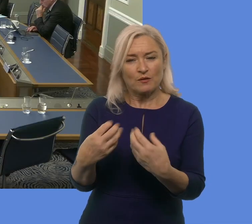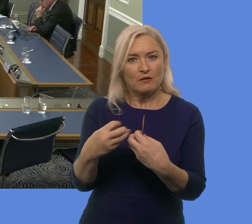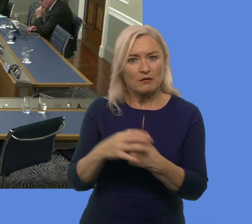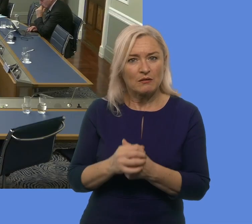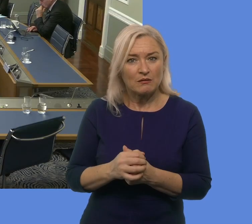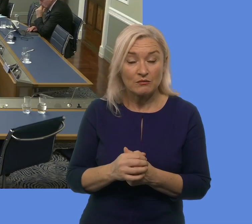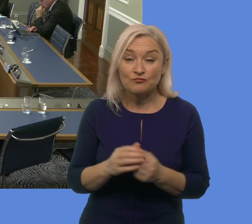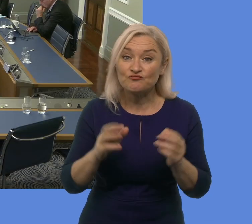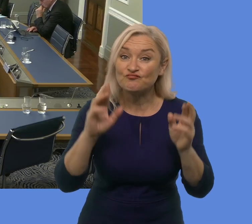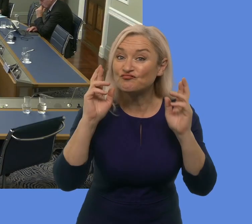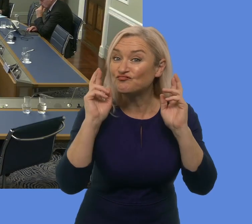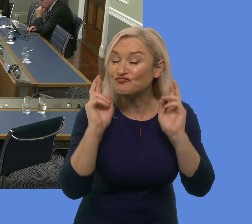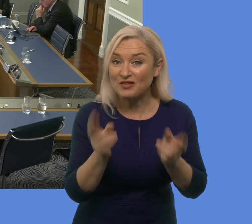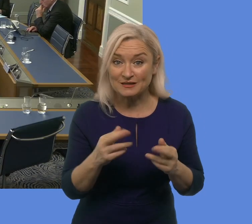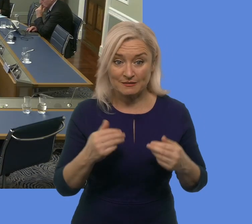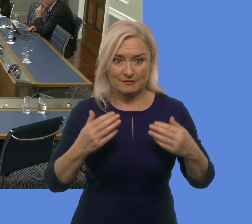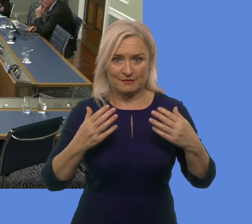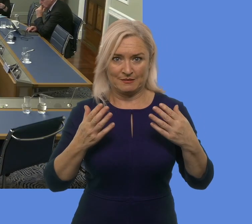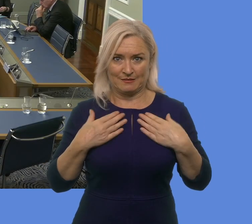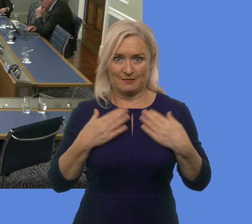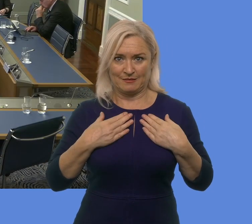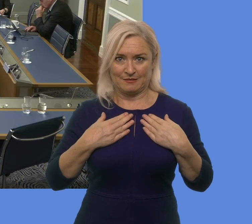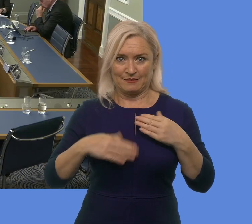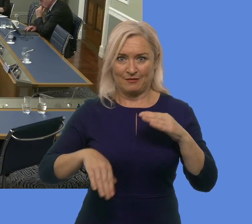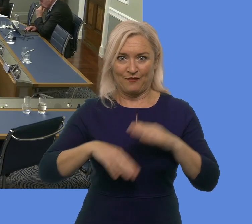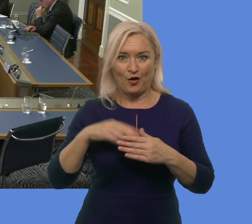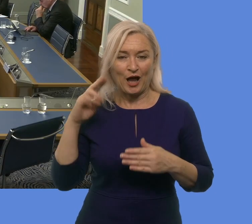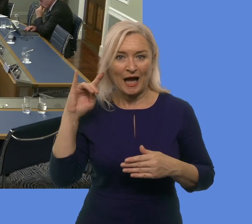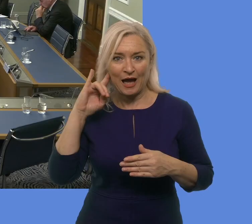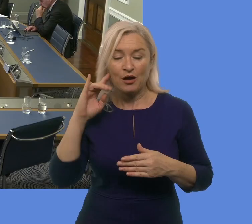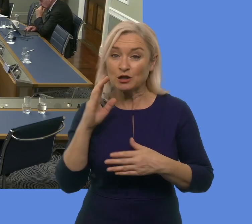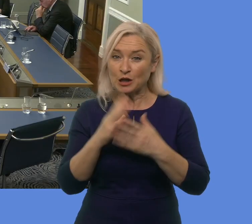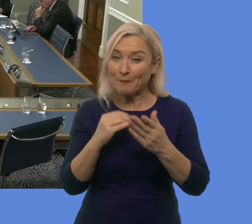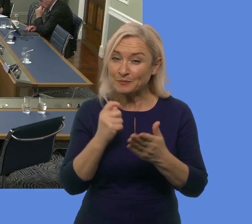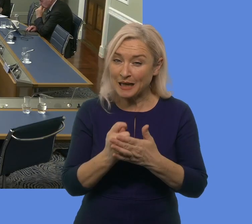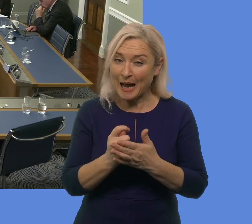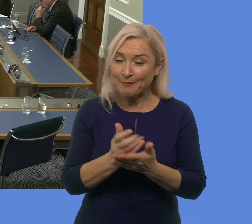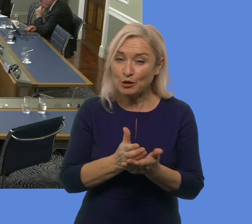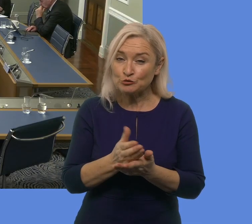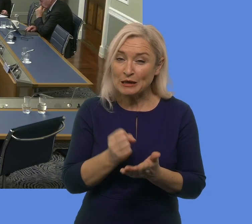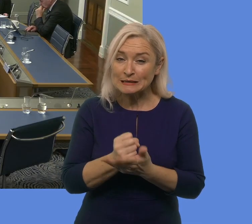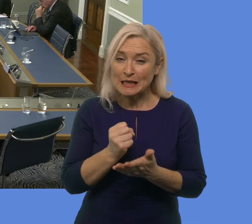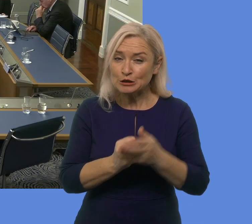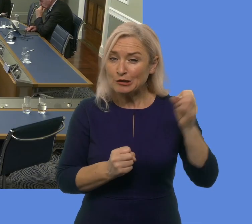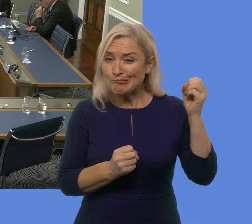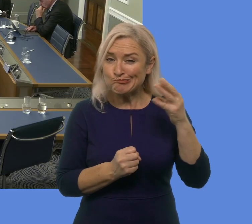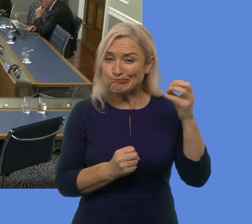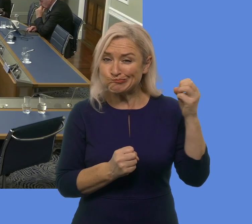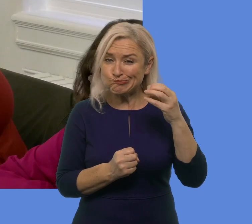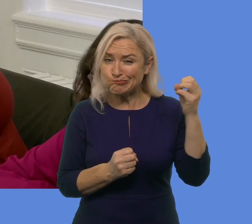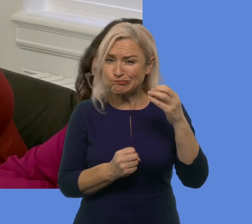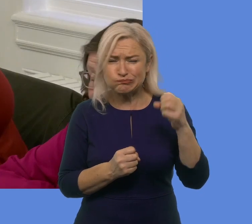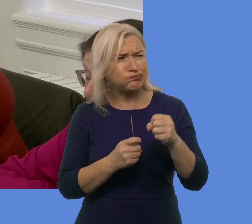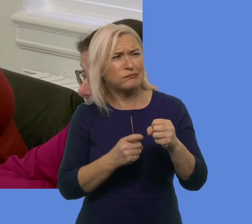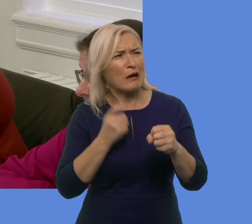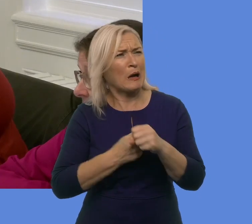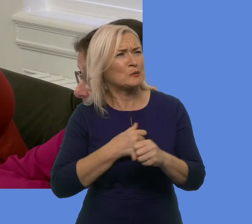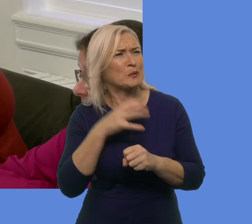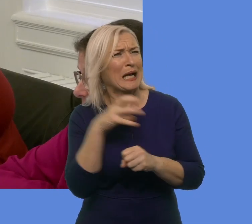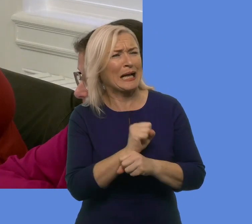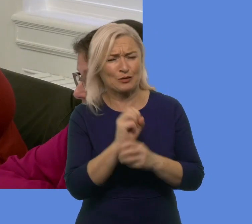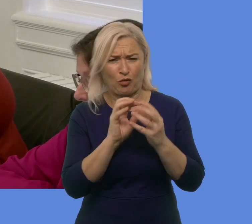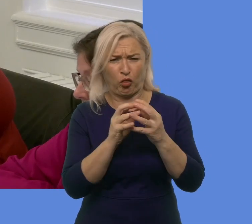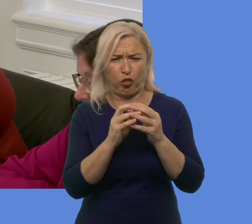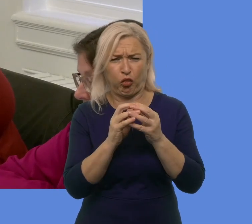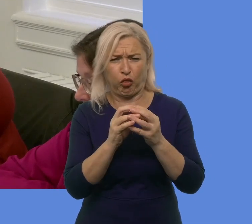us as fully hearing people can sometimes find it very difficult to understand the tannoy system. So they referenced